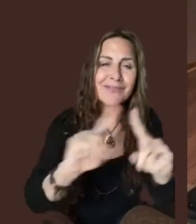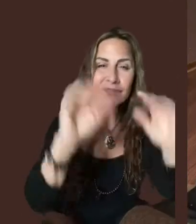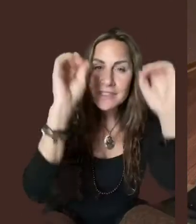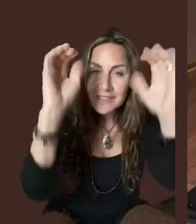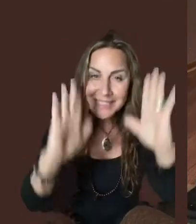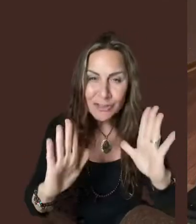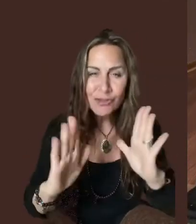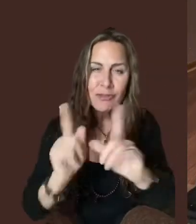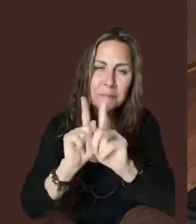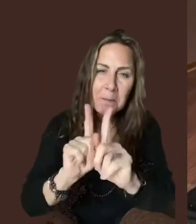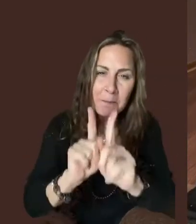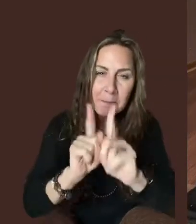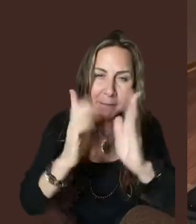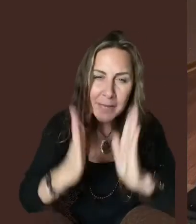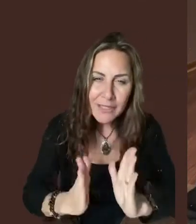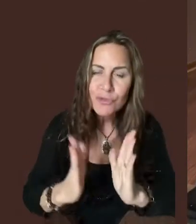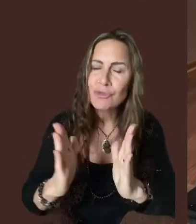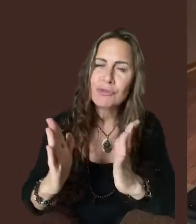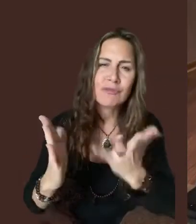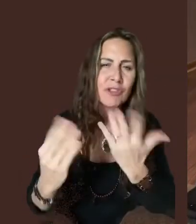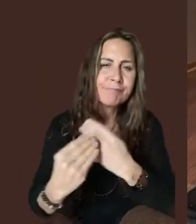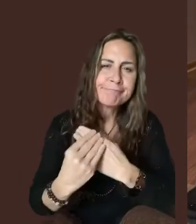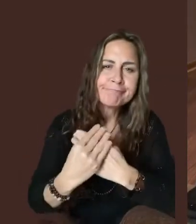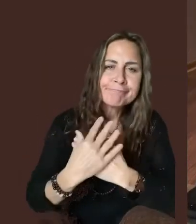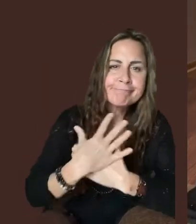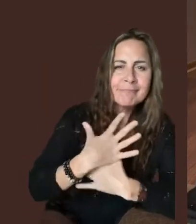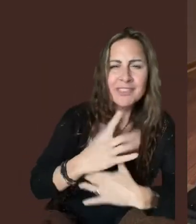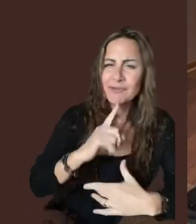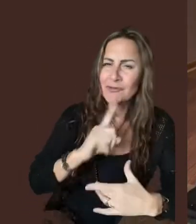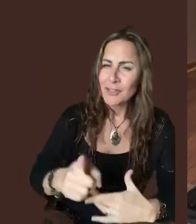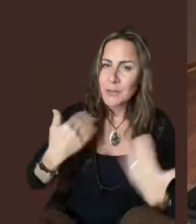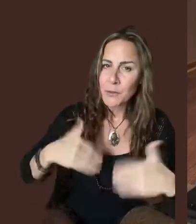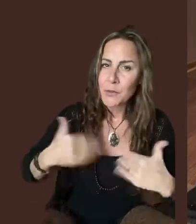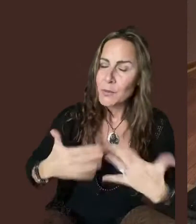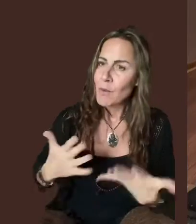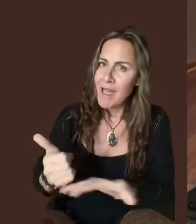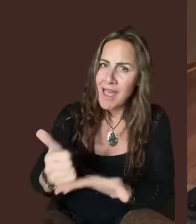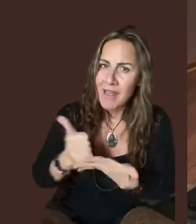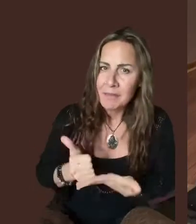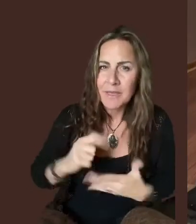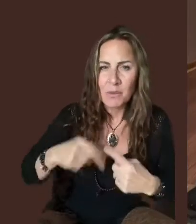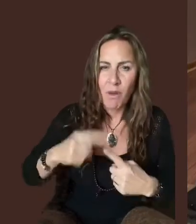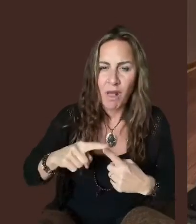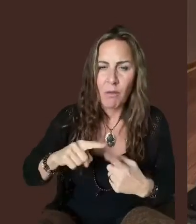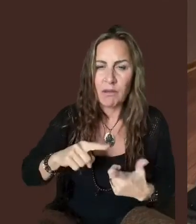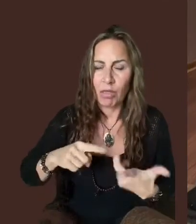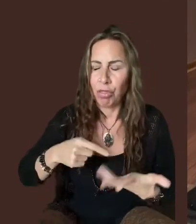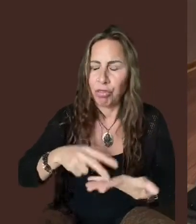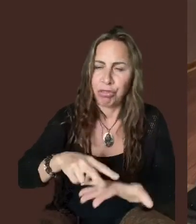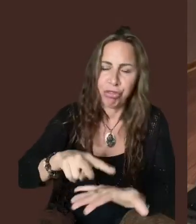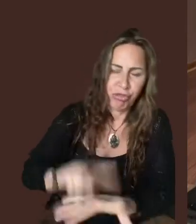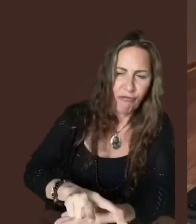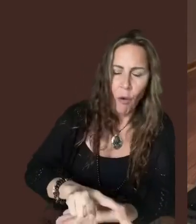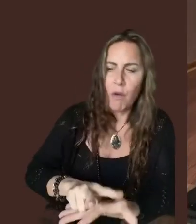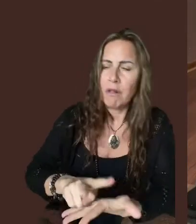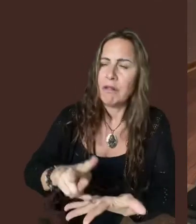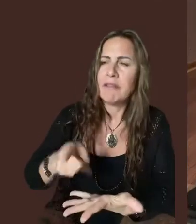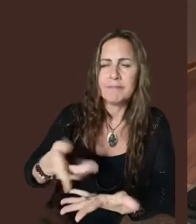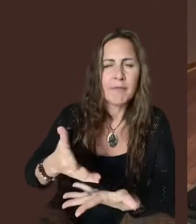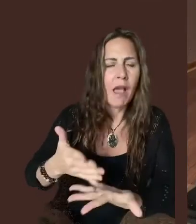people who have, God, picked me up when I was down. I feel like my